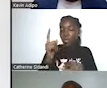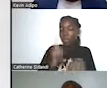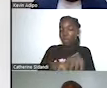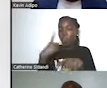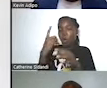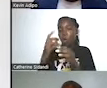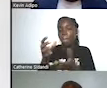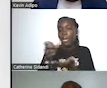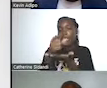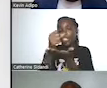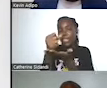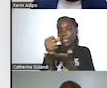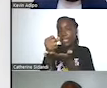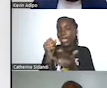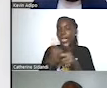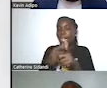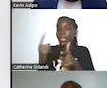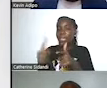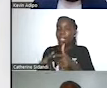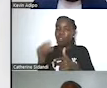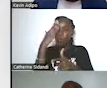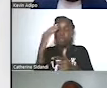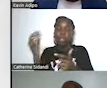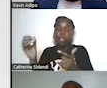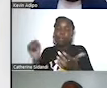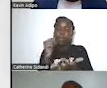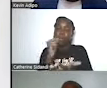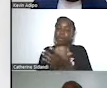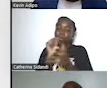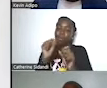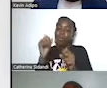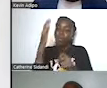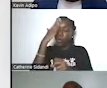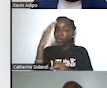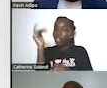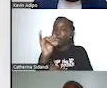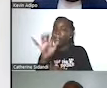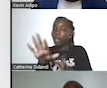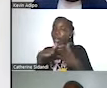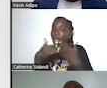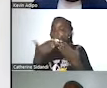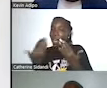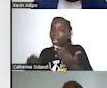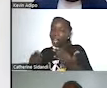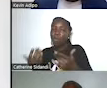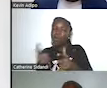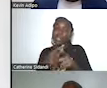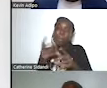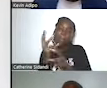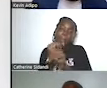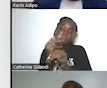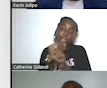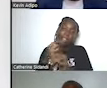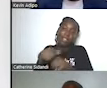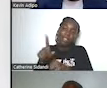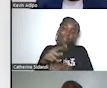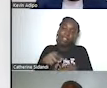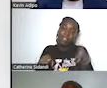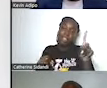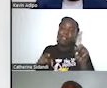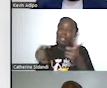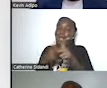of knowing which benefit can I give to my employees, where can I adjust and all that. So payroll cost itself is just a metric by itself. Just getting what I have spent on